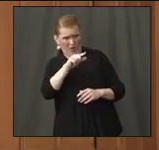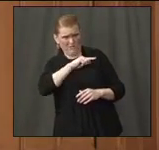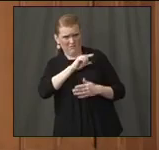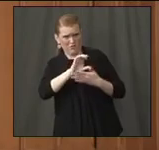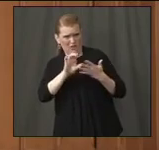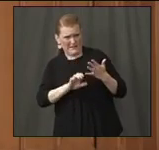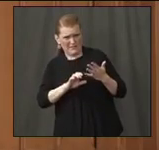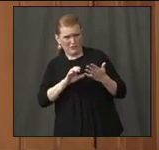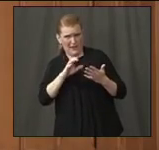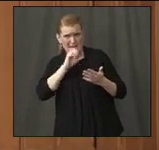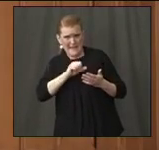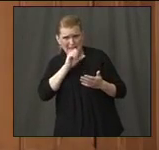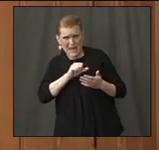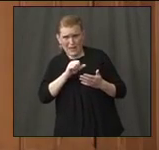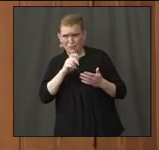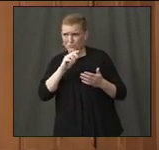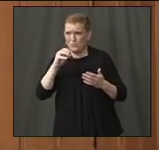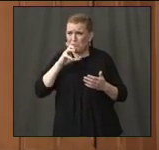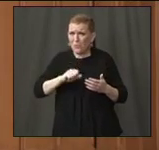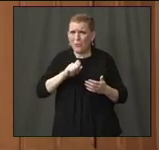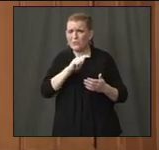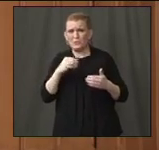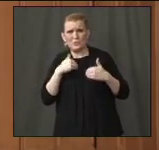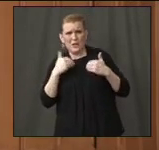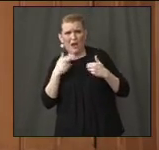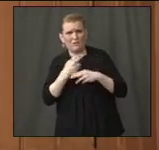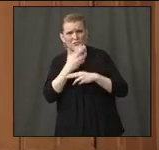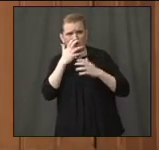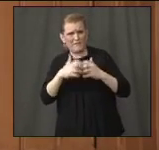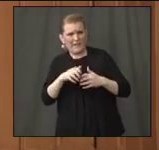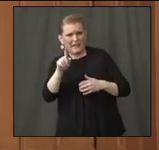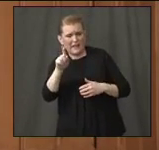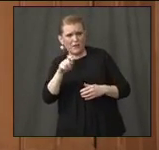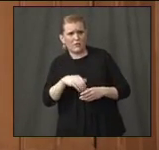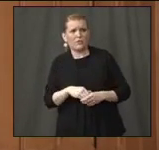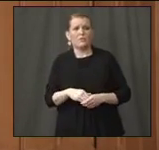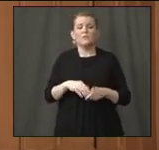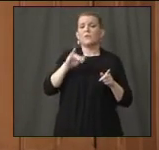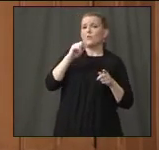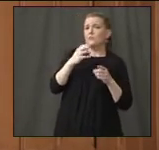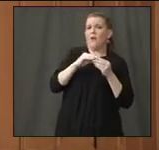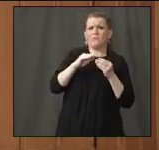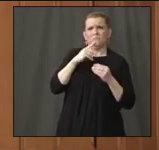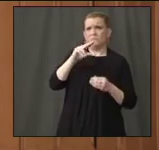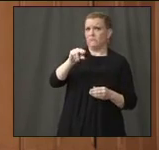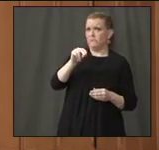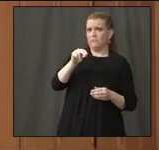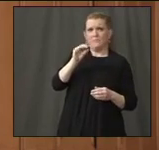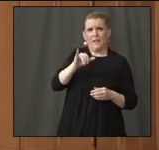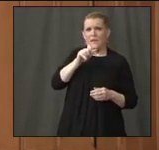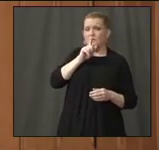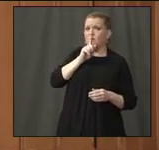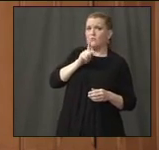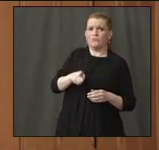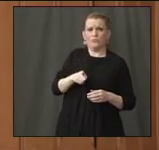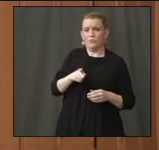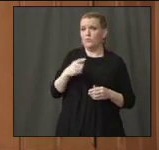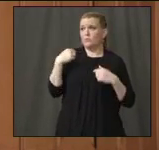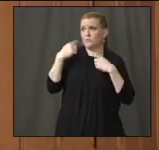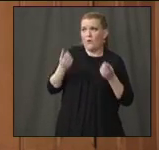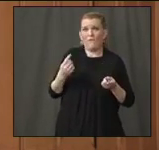had a single hospital in the state of Connecticut since this started run out of ventilators. So any decisions about which patient is going to